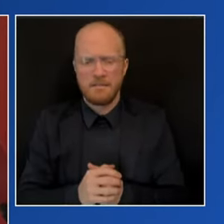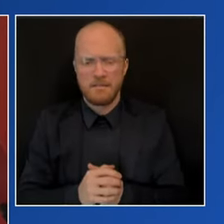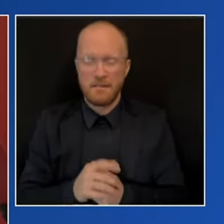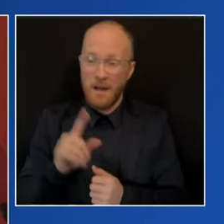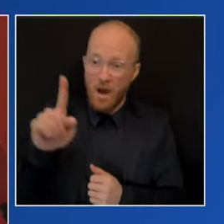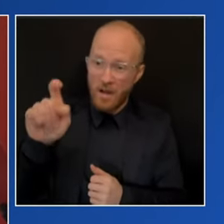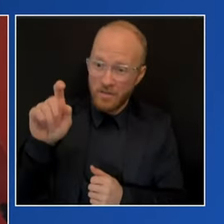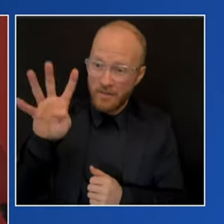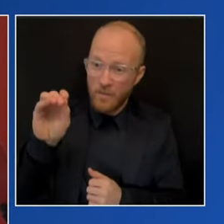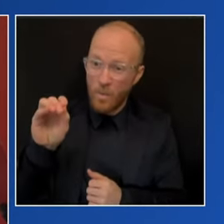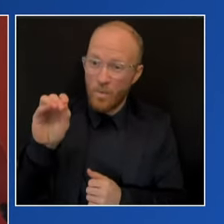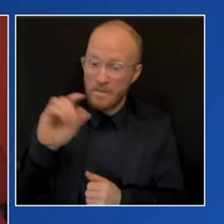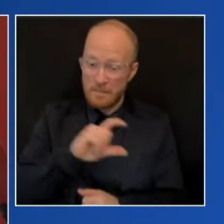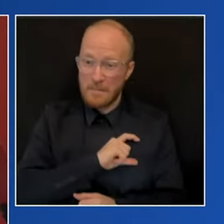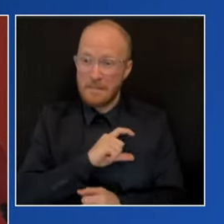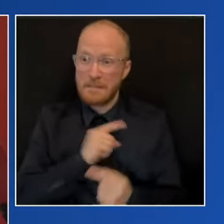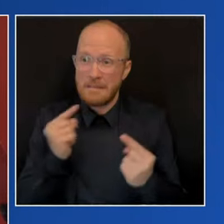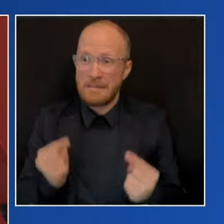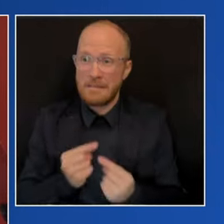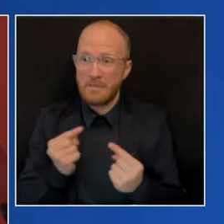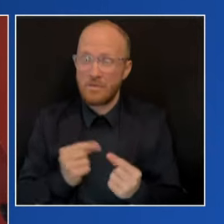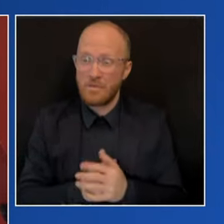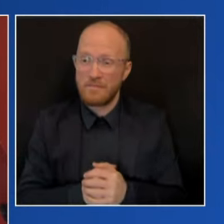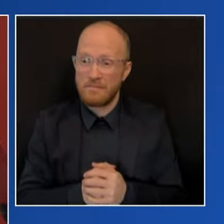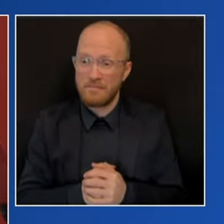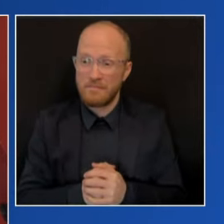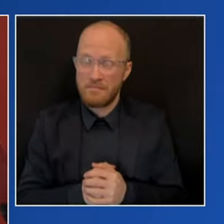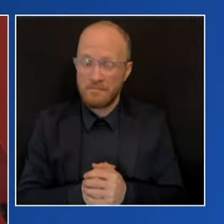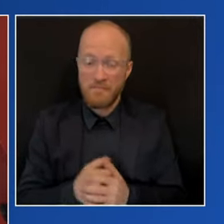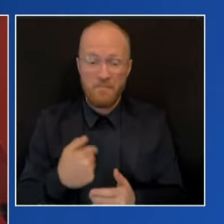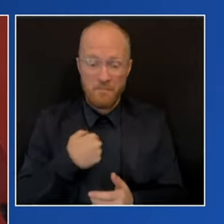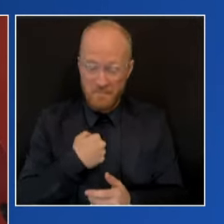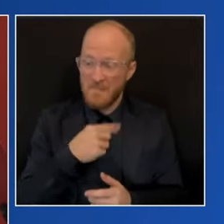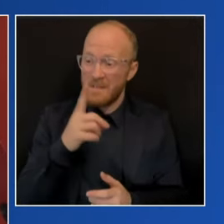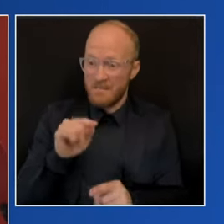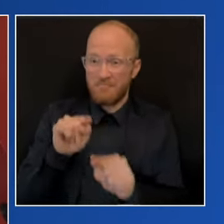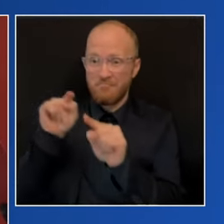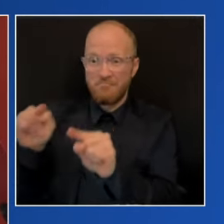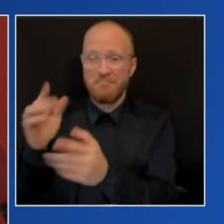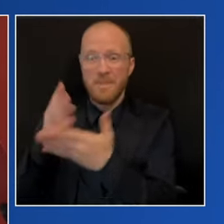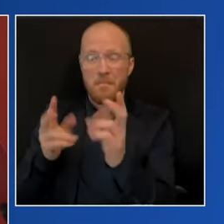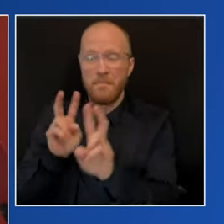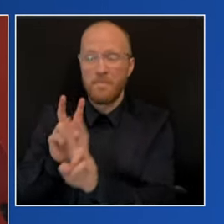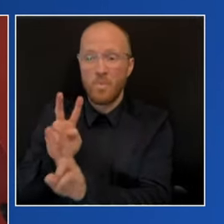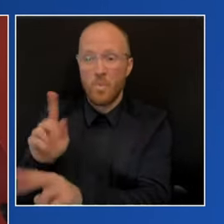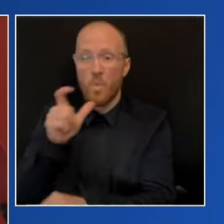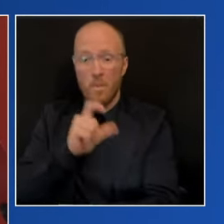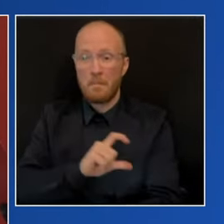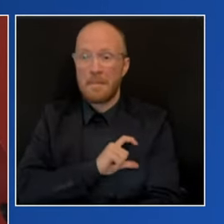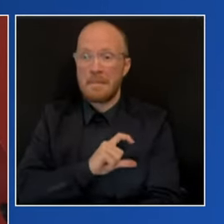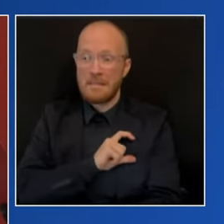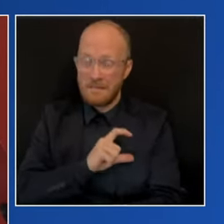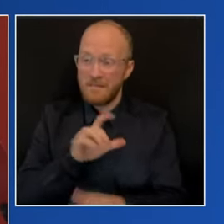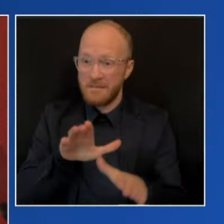injured. Jill and I attended the funeral of police officers who died as a result of the events of that day.